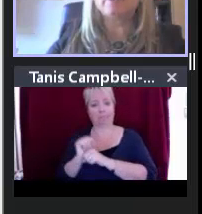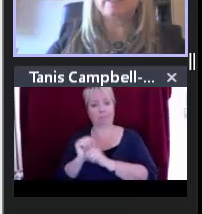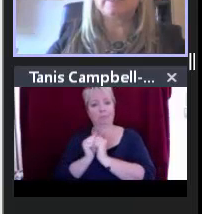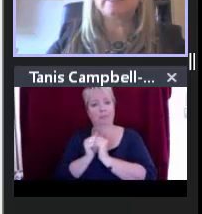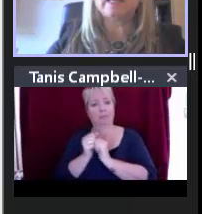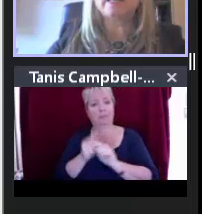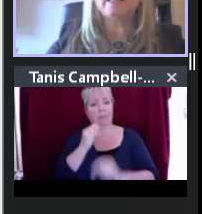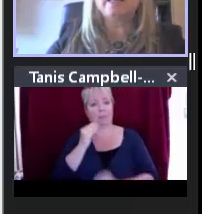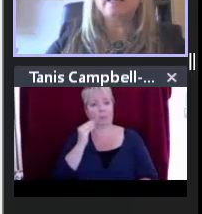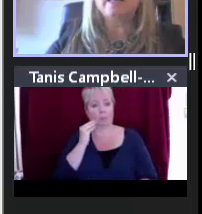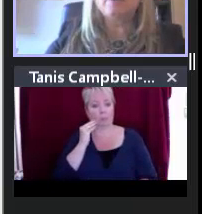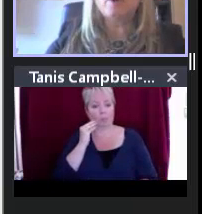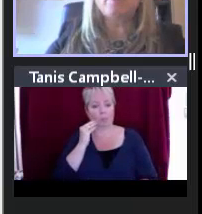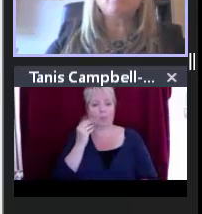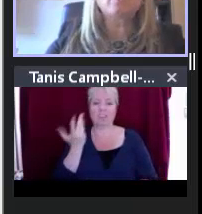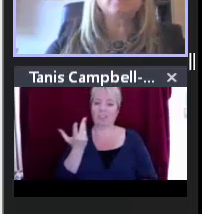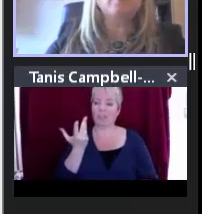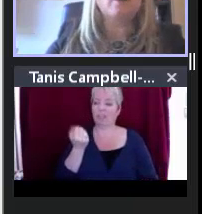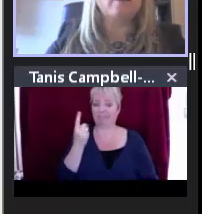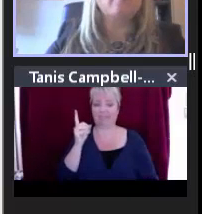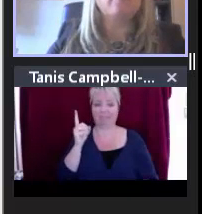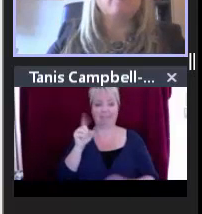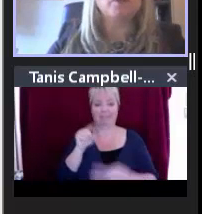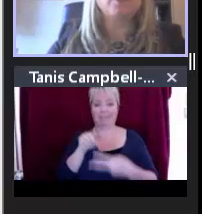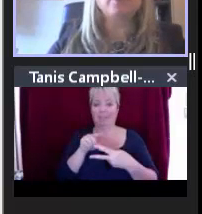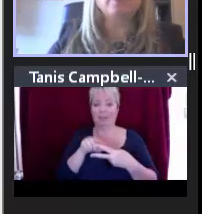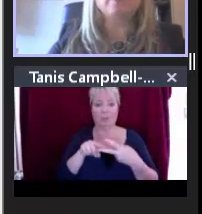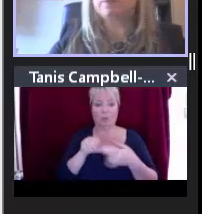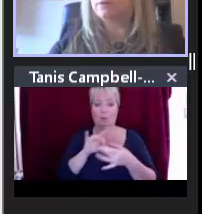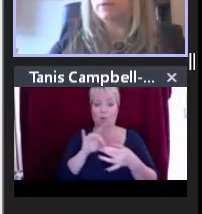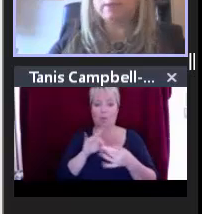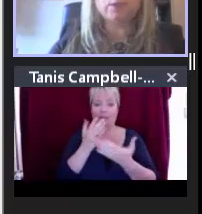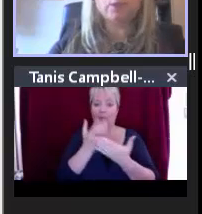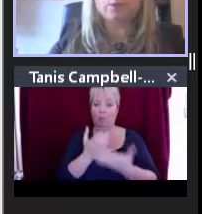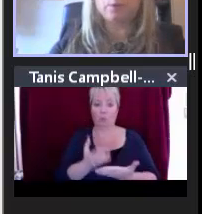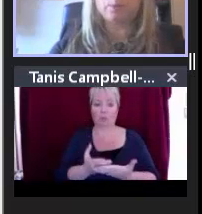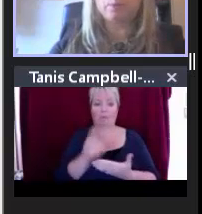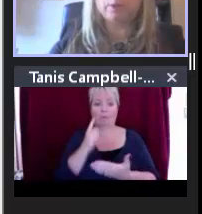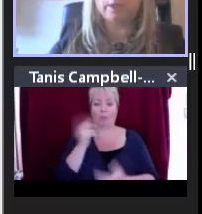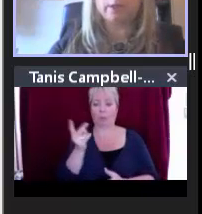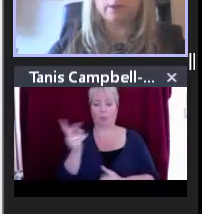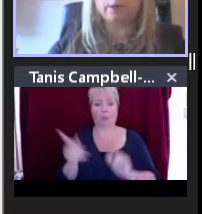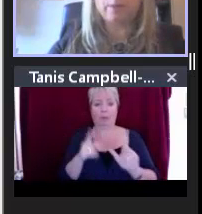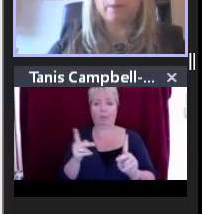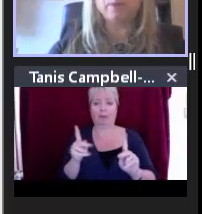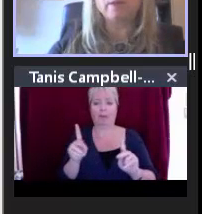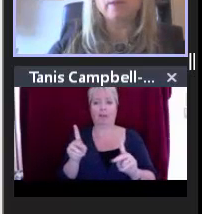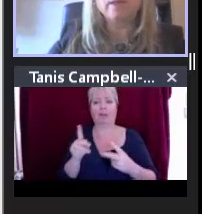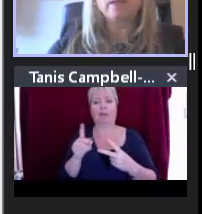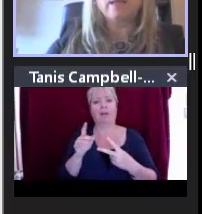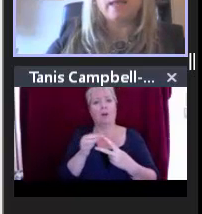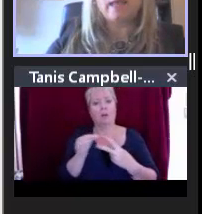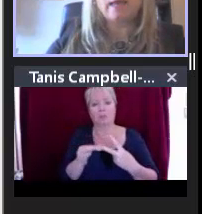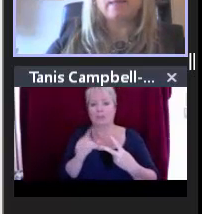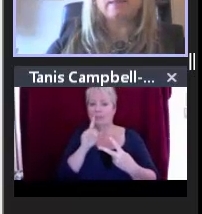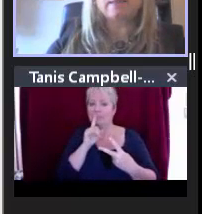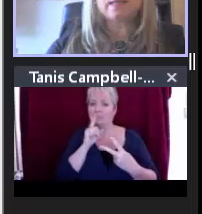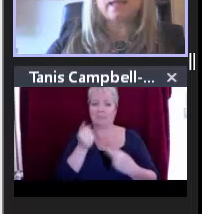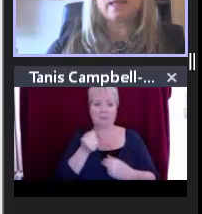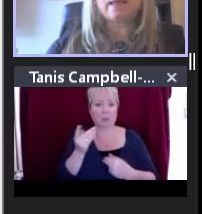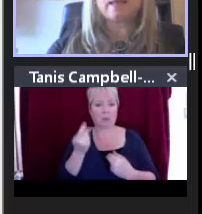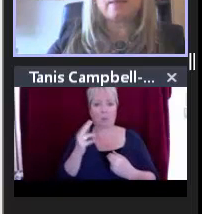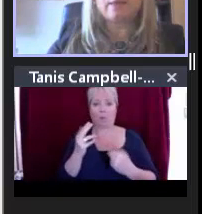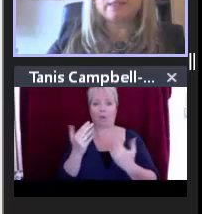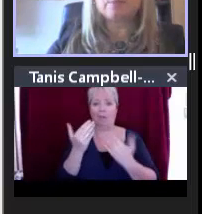really demonstrates that there probably weren't a lot of other alternatives for these two particular people.